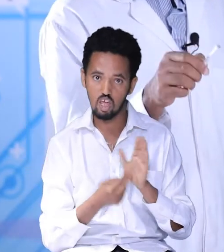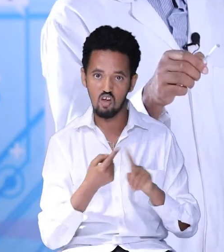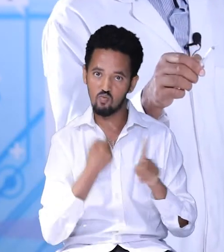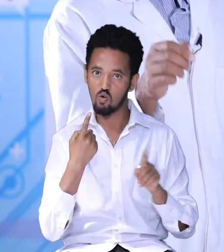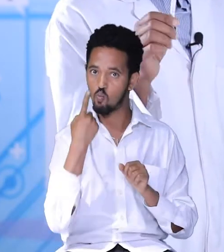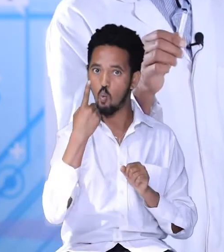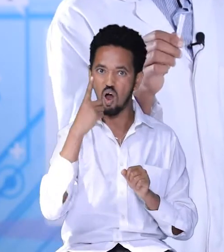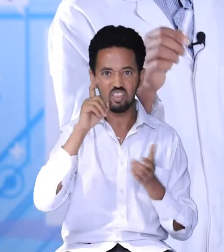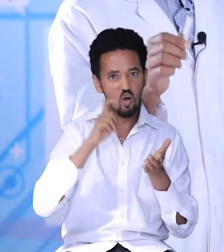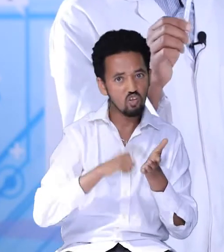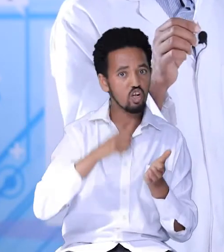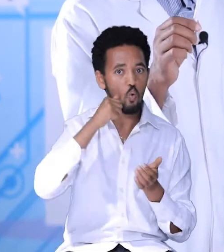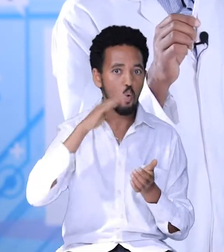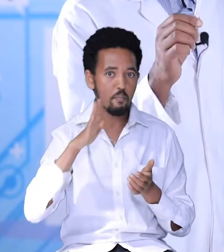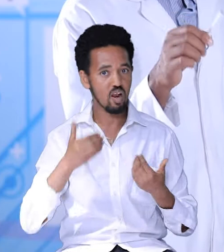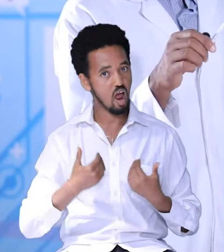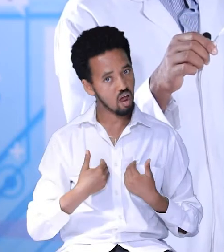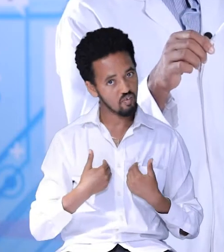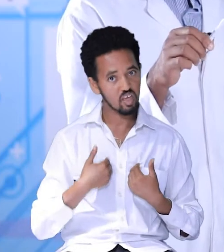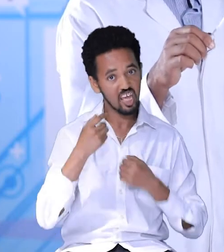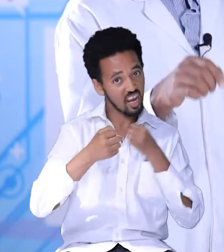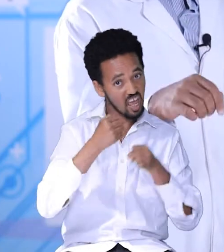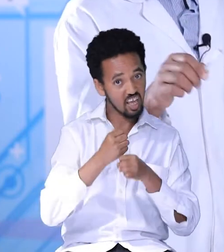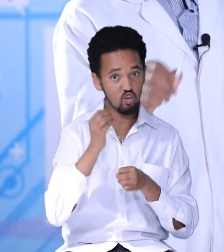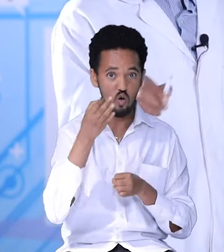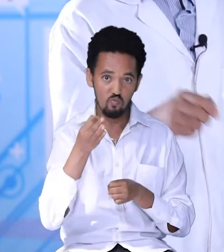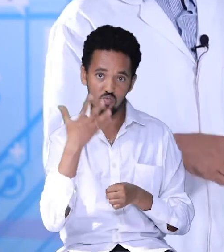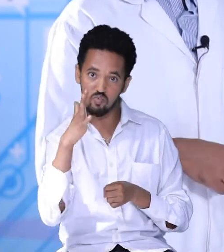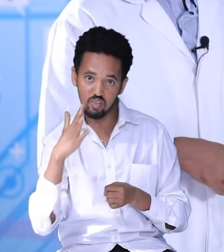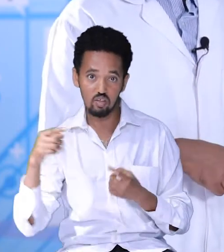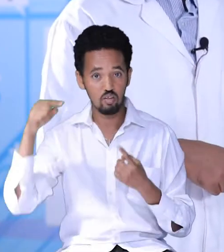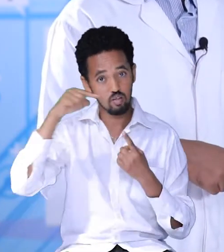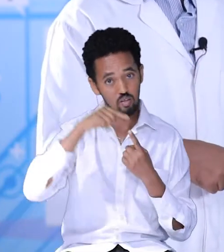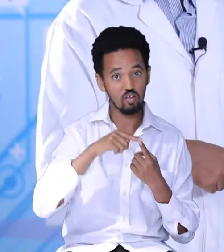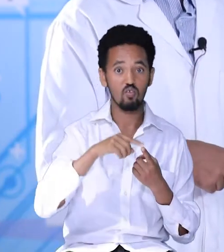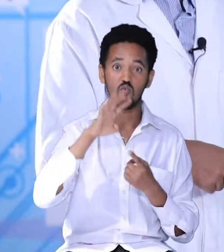from 1,000 women having an age of 50 to 49,